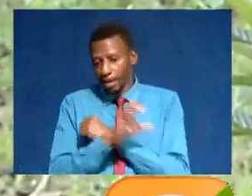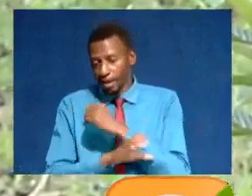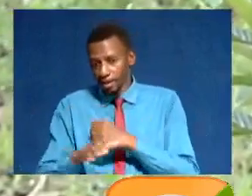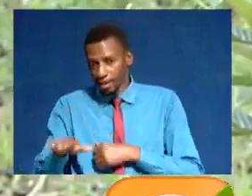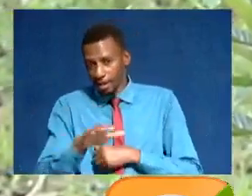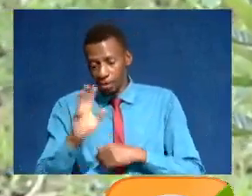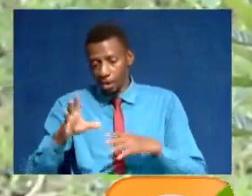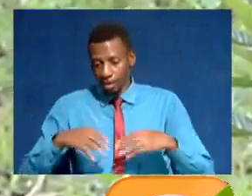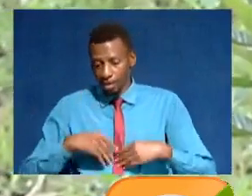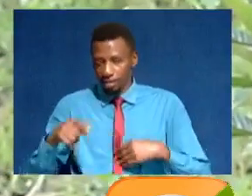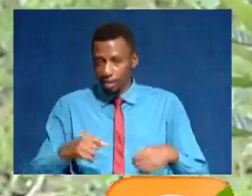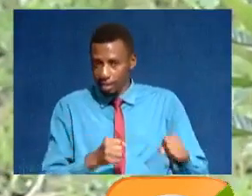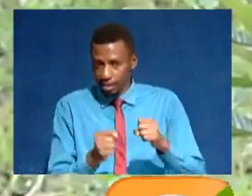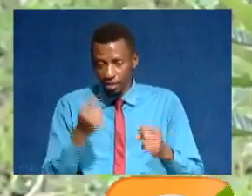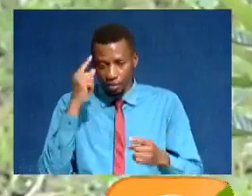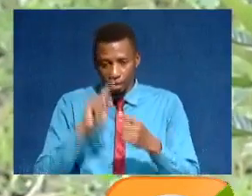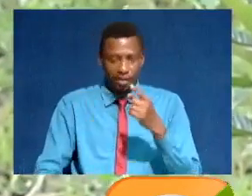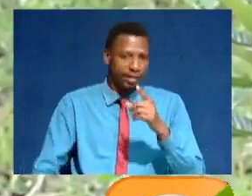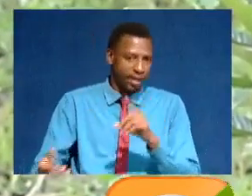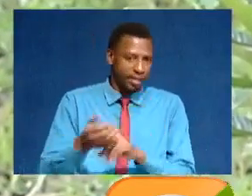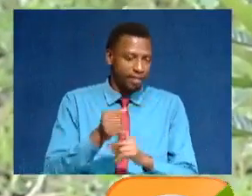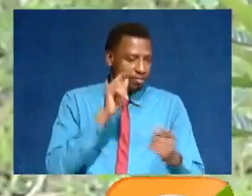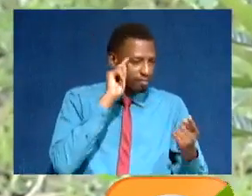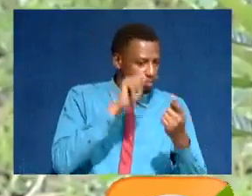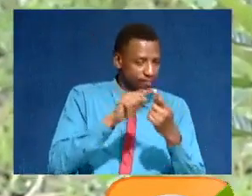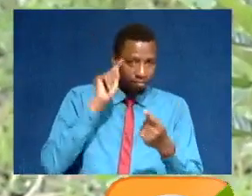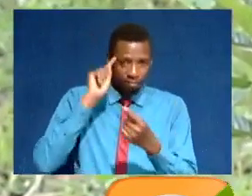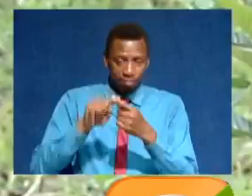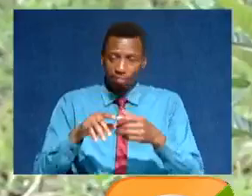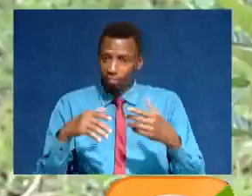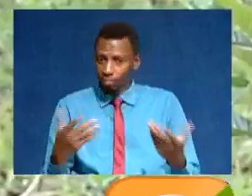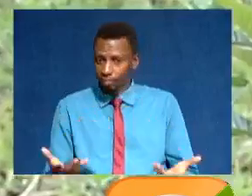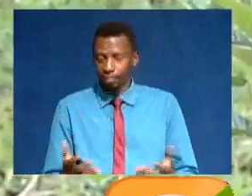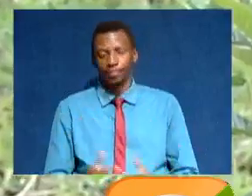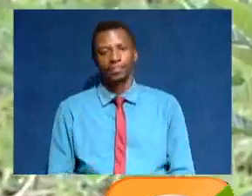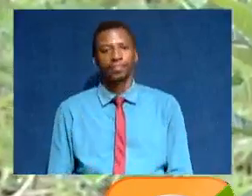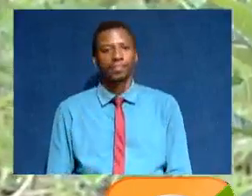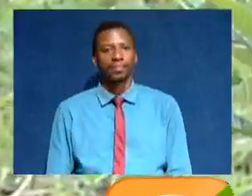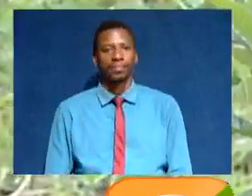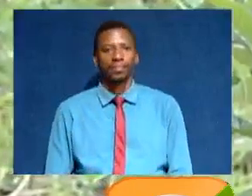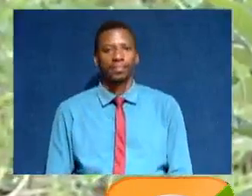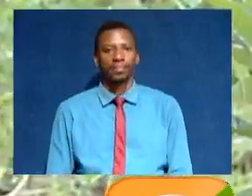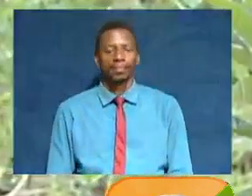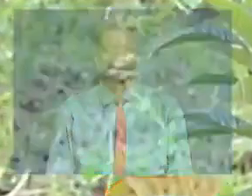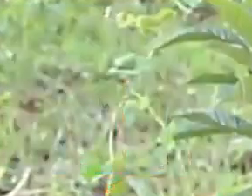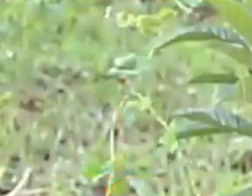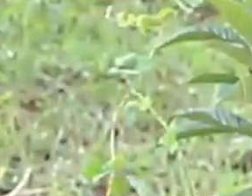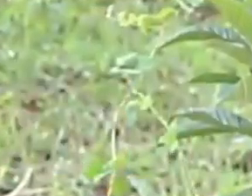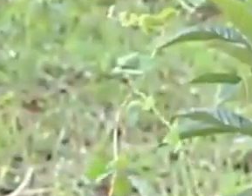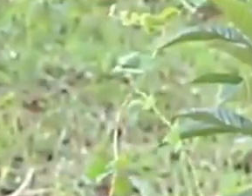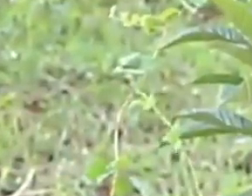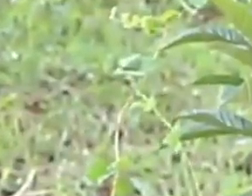this strategy in order to attain the targets. Laura Otieno, Citizen TV, in Siaya County.